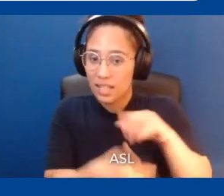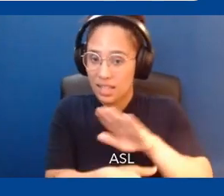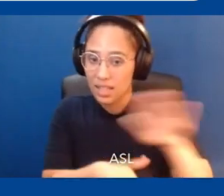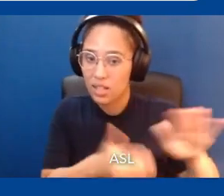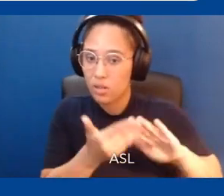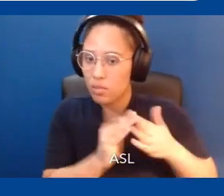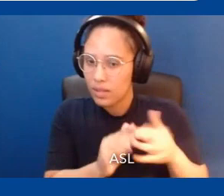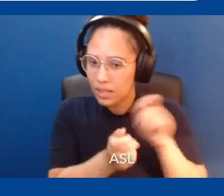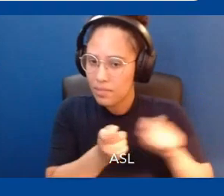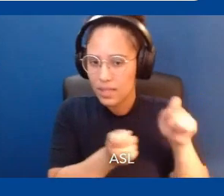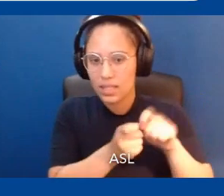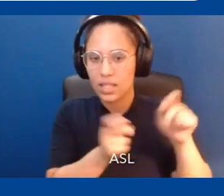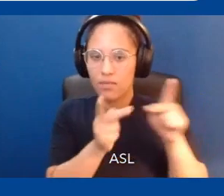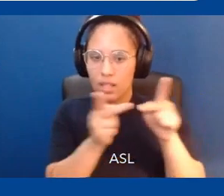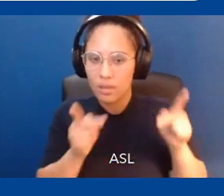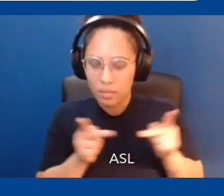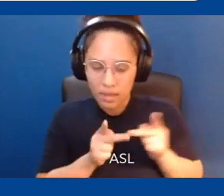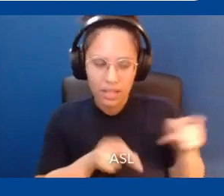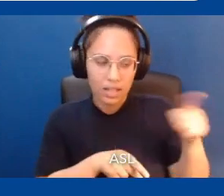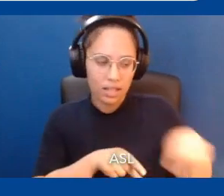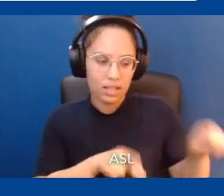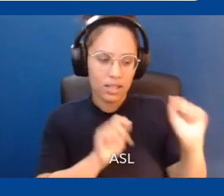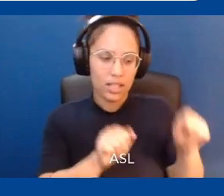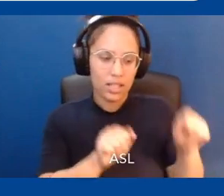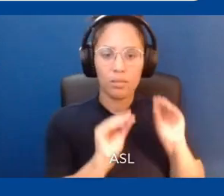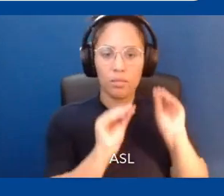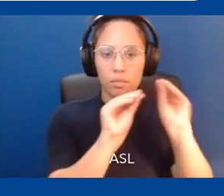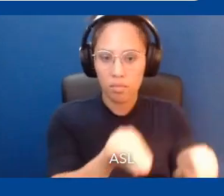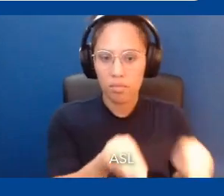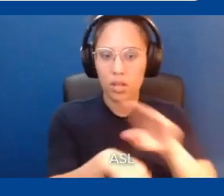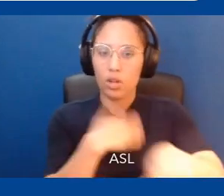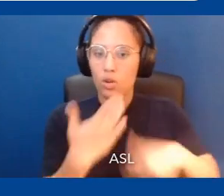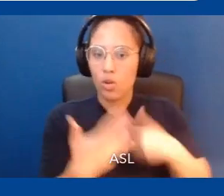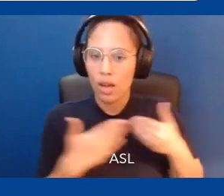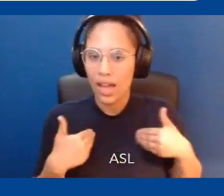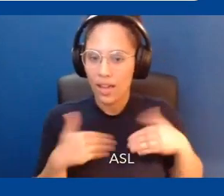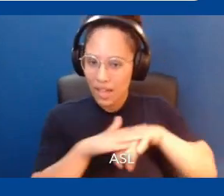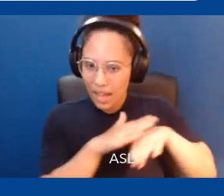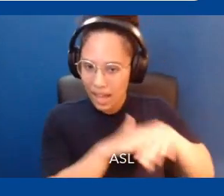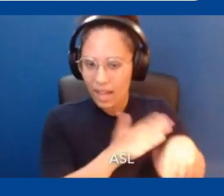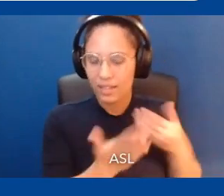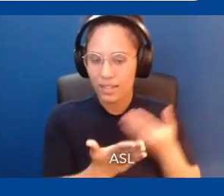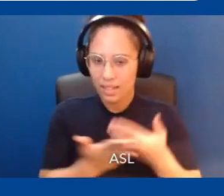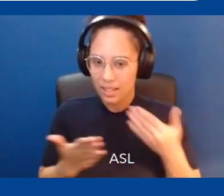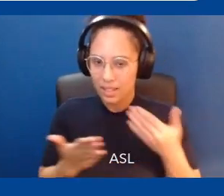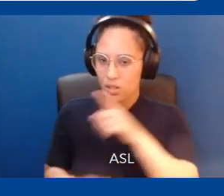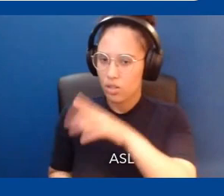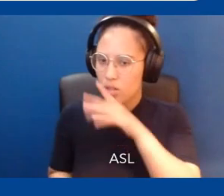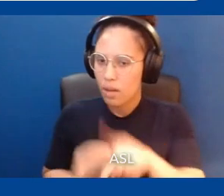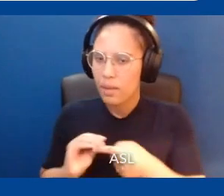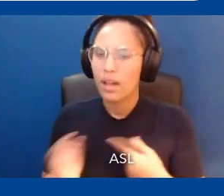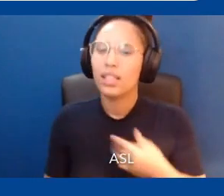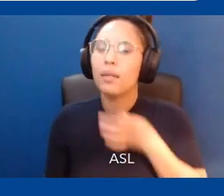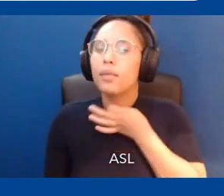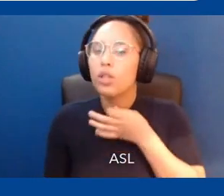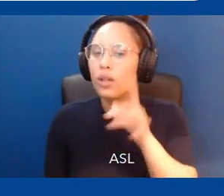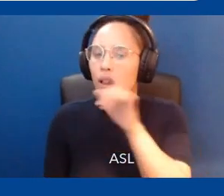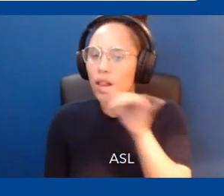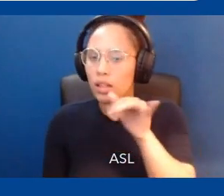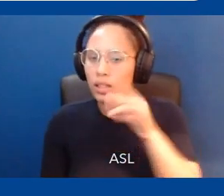can collectively have access to some of these objects that you're talking about? I'm just curious as to what that looks like, because maybe